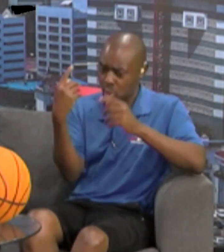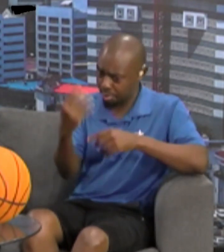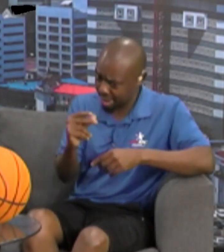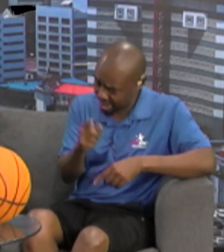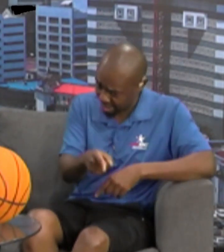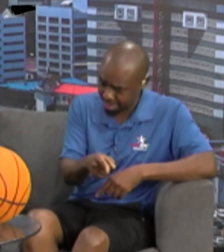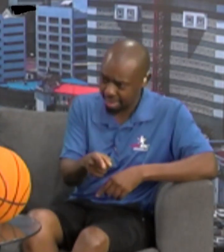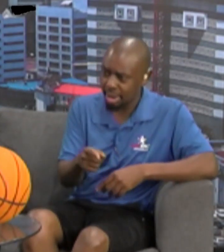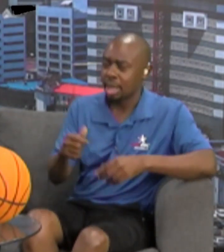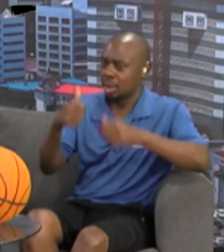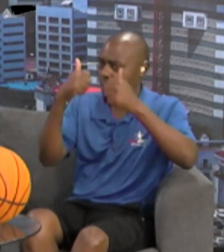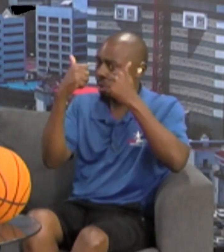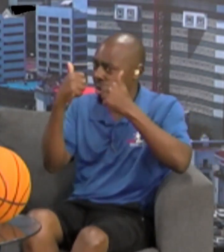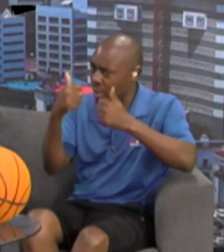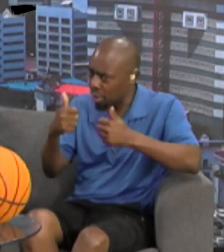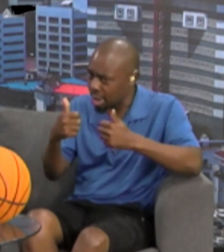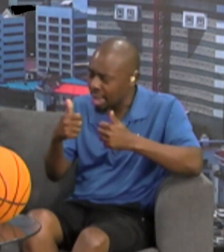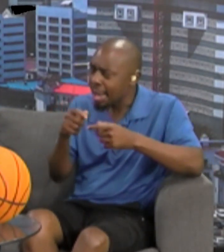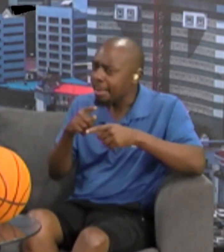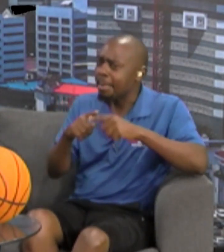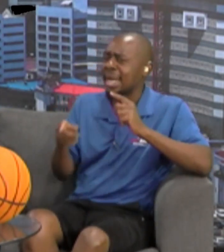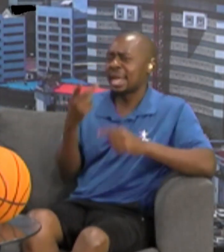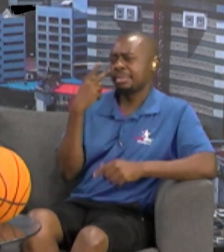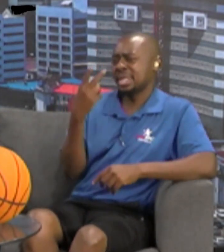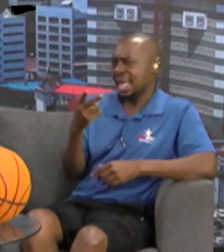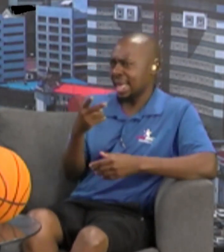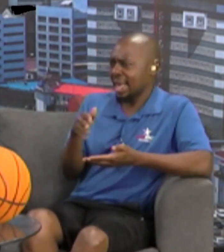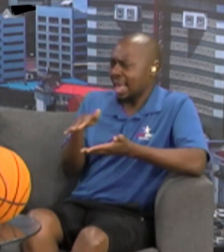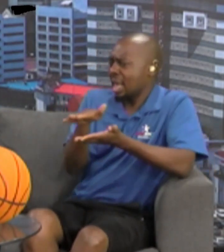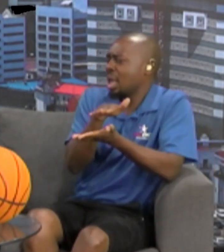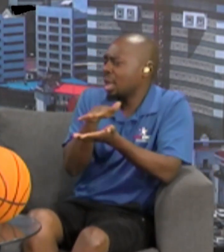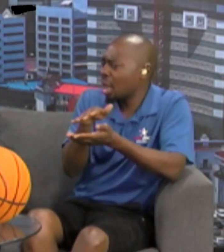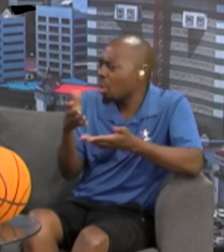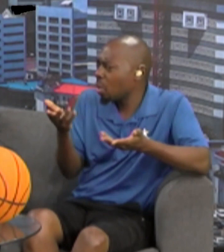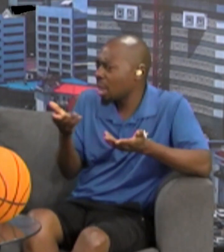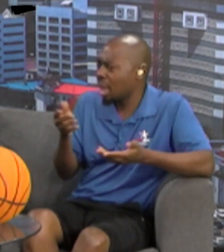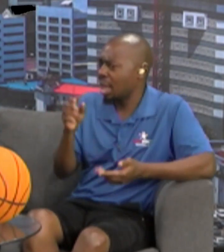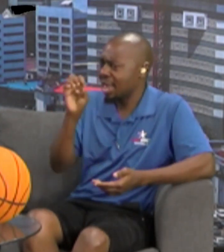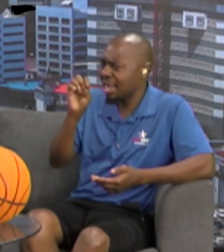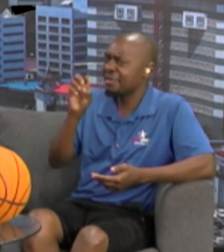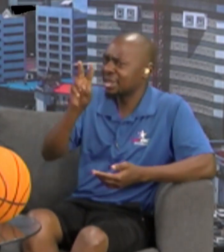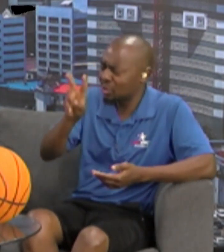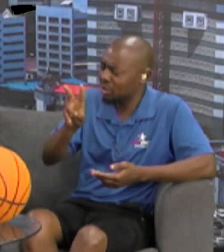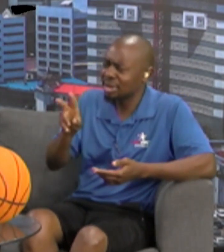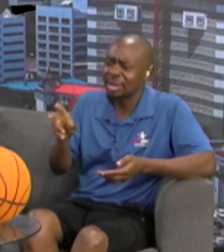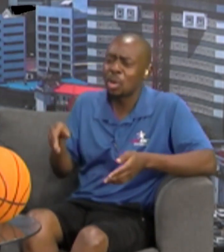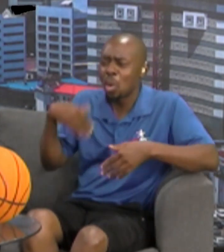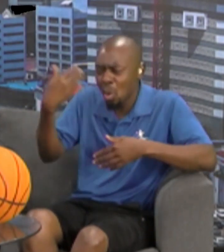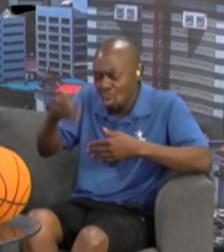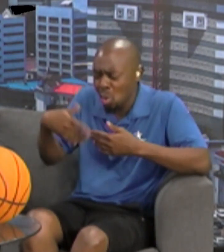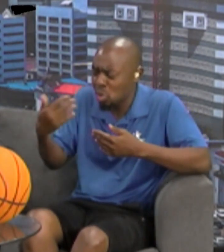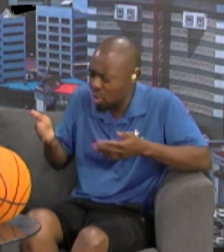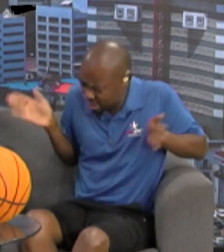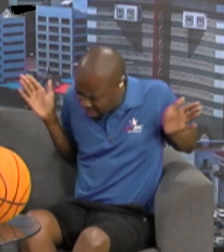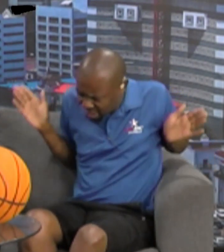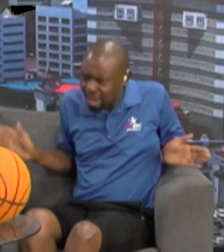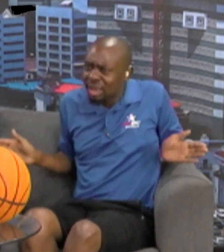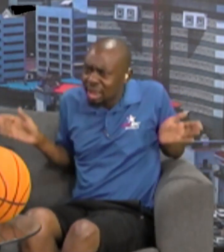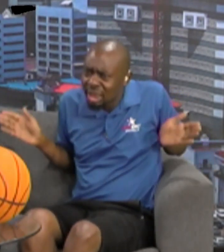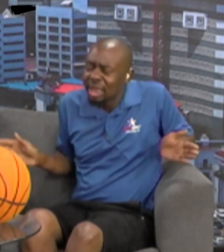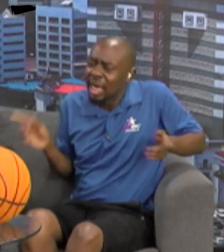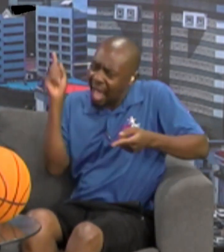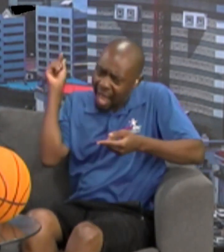their weakness, then they have a chance. They stand a chance of winning. But I'm also seeing an area where Everton is